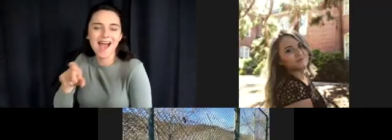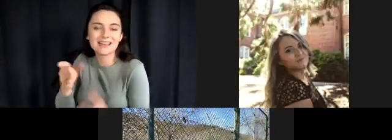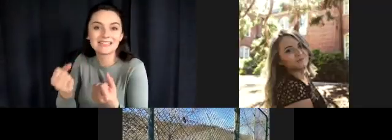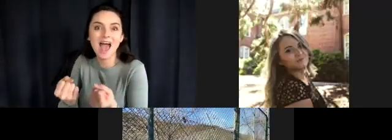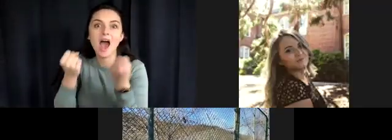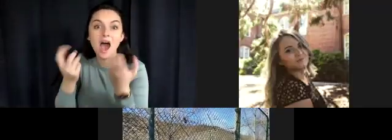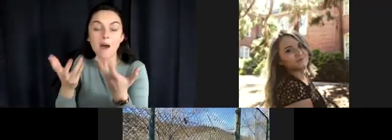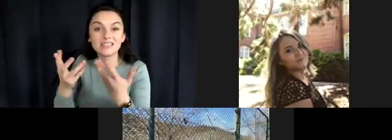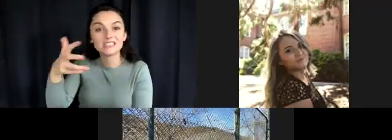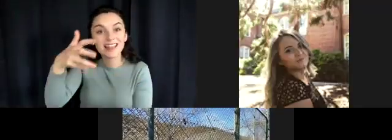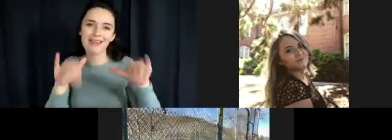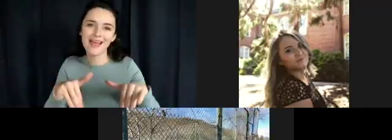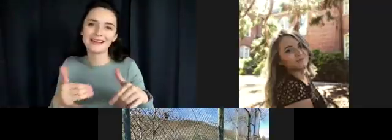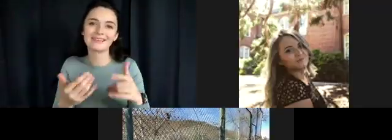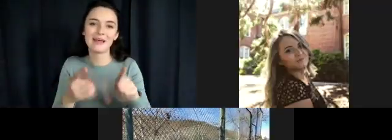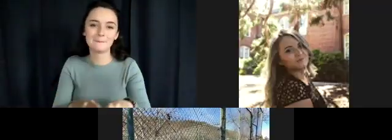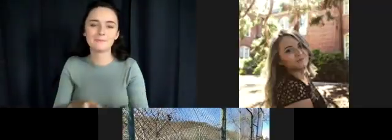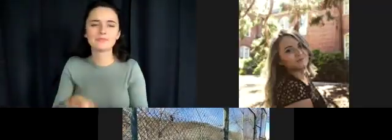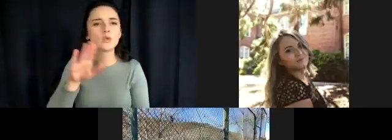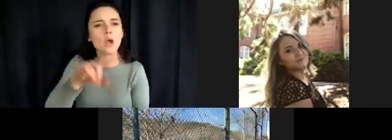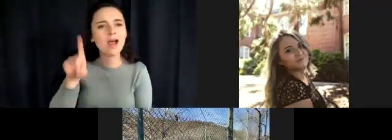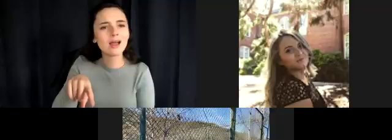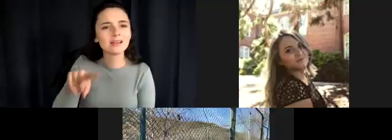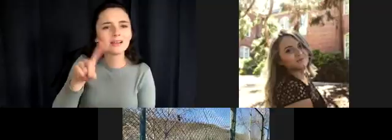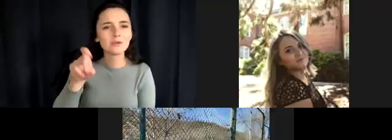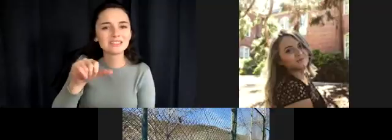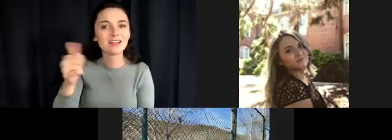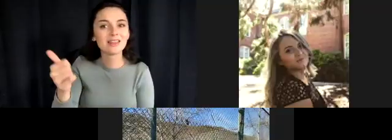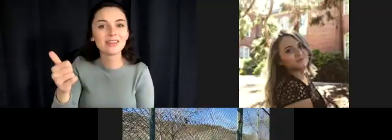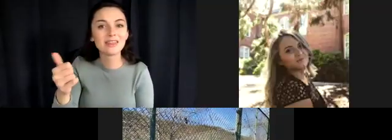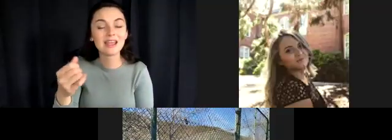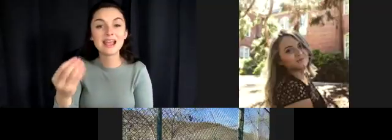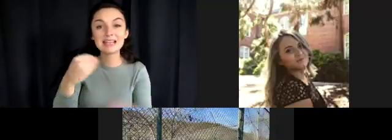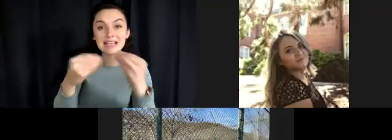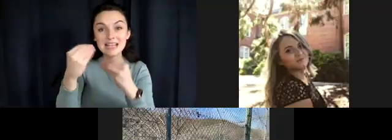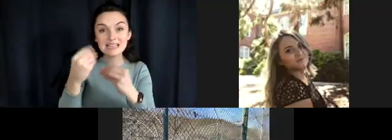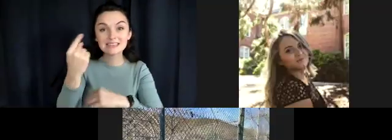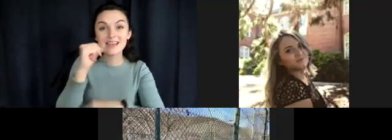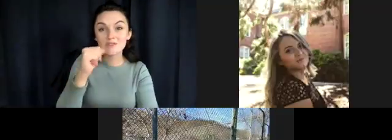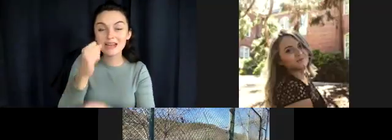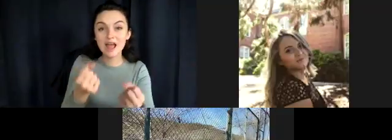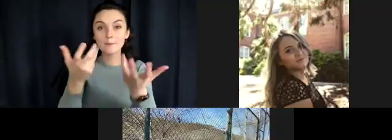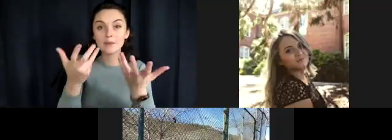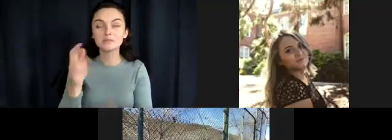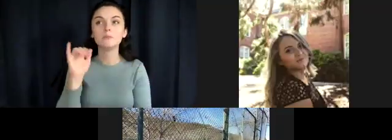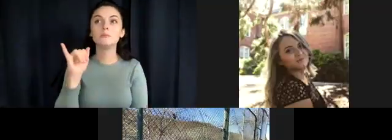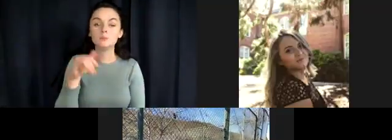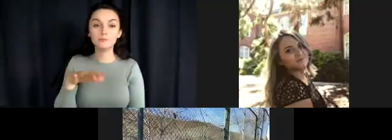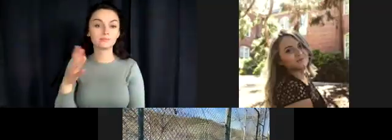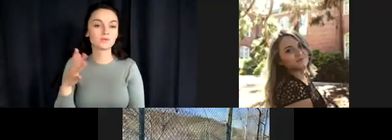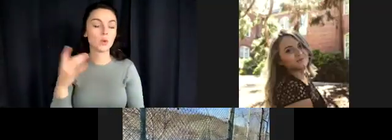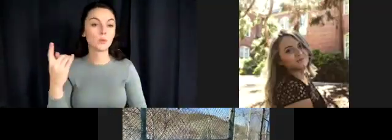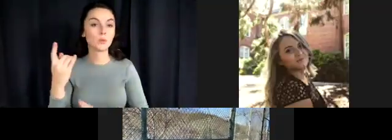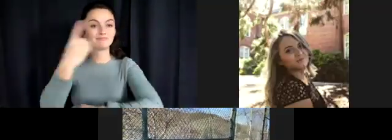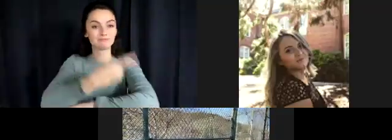much these lions eat a day. How much they eat in a day. Yes, how much they eat in a day. That's So today is a fast day, which